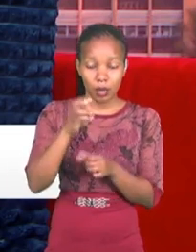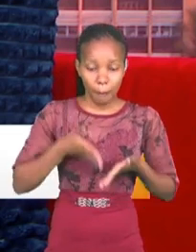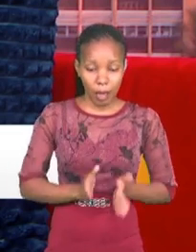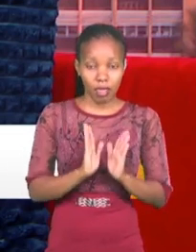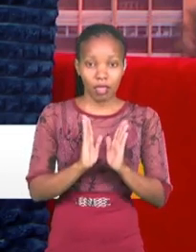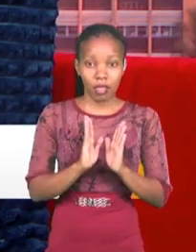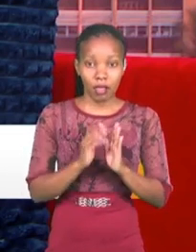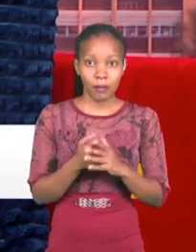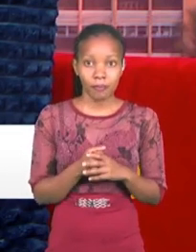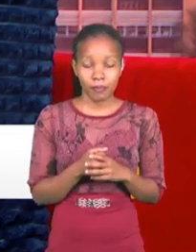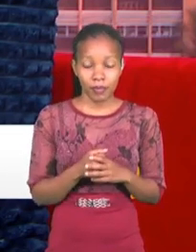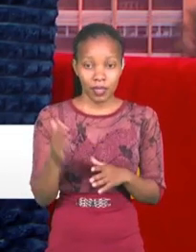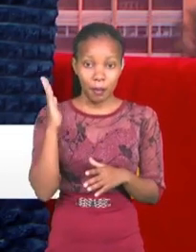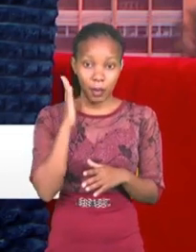deliveries.